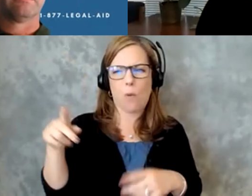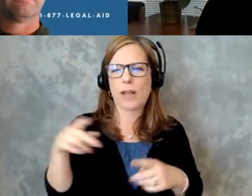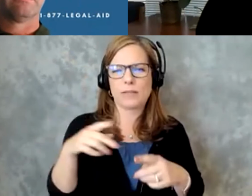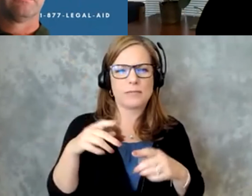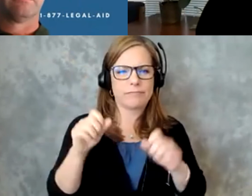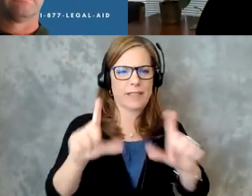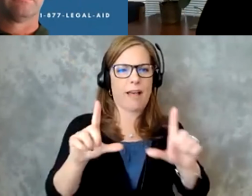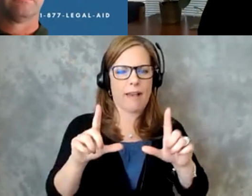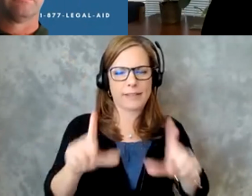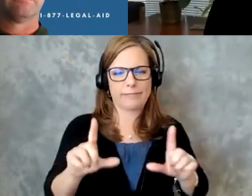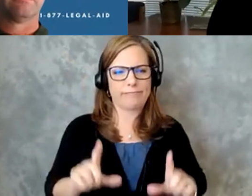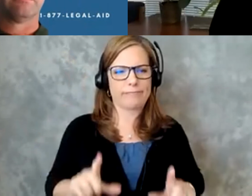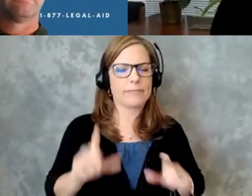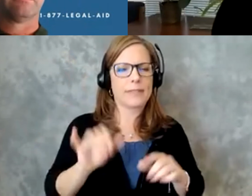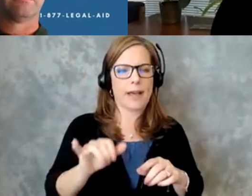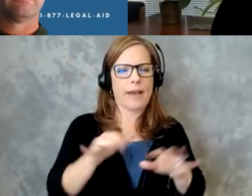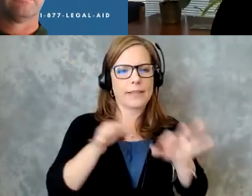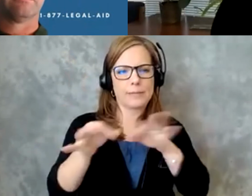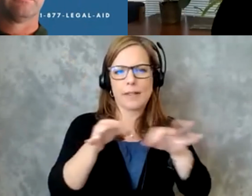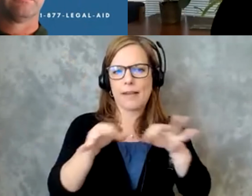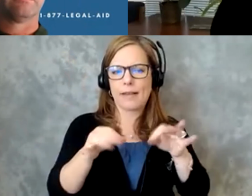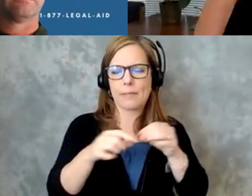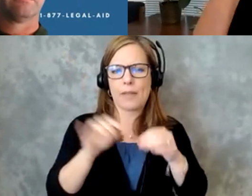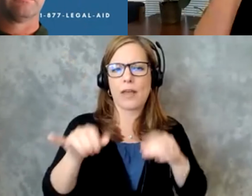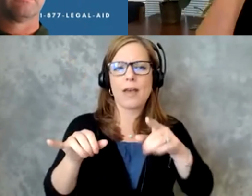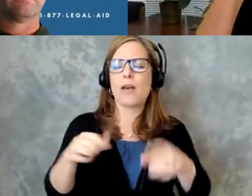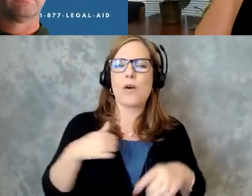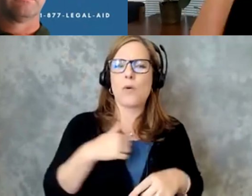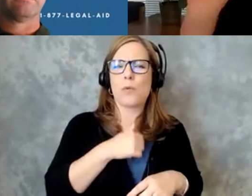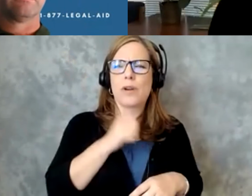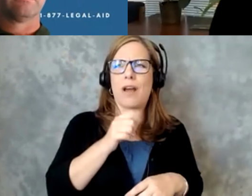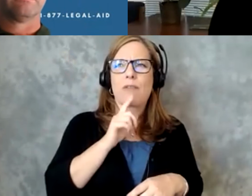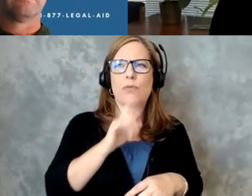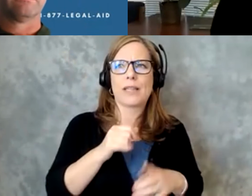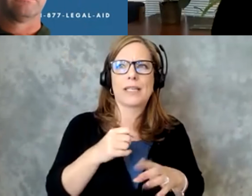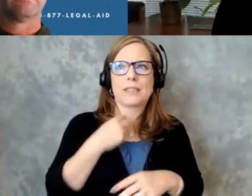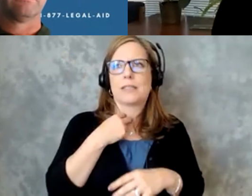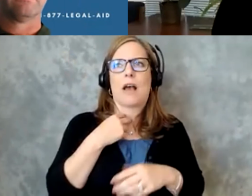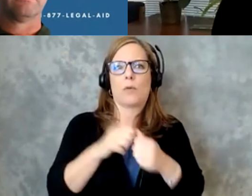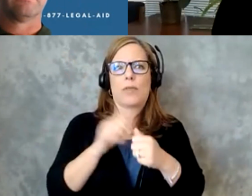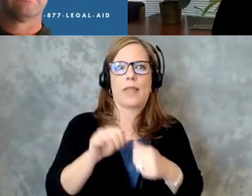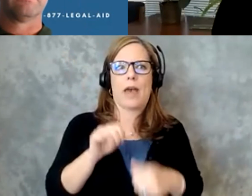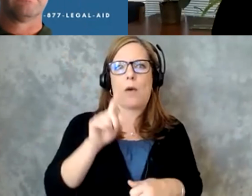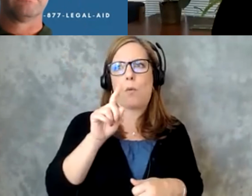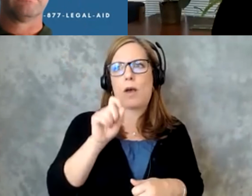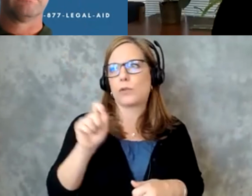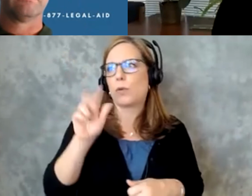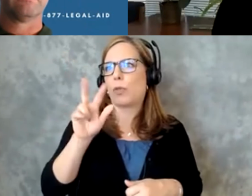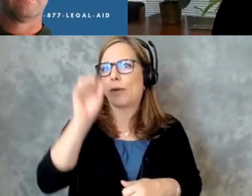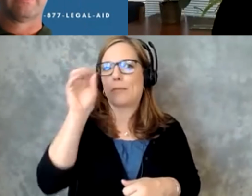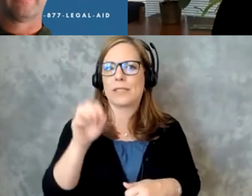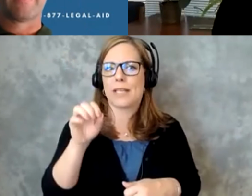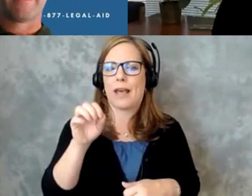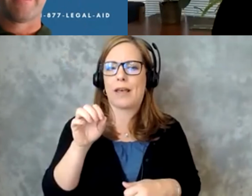And, you know, we're not really stuck to that 1 to 3%. We want the right people. So there is a